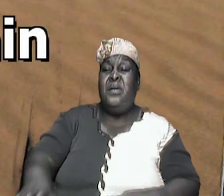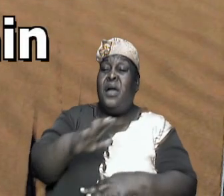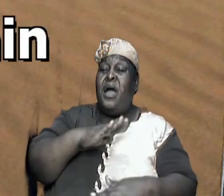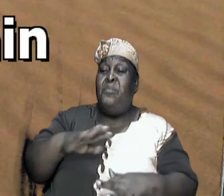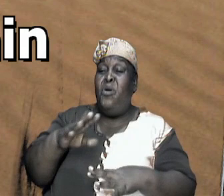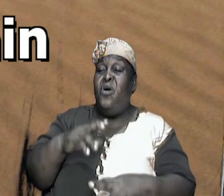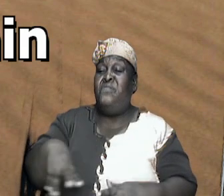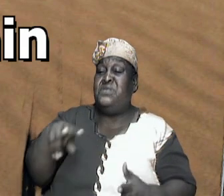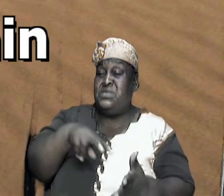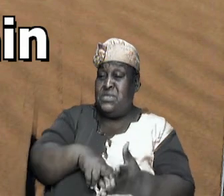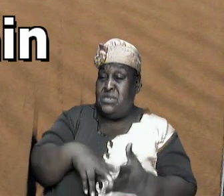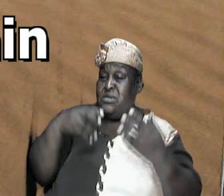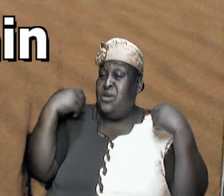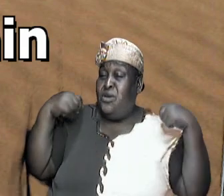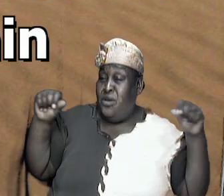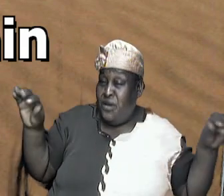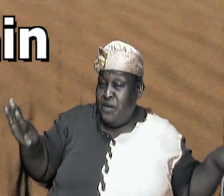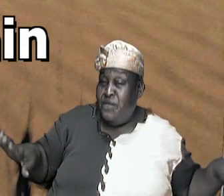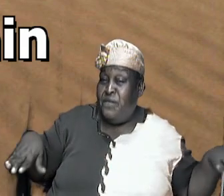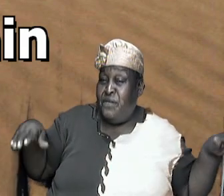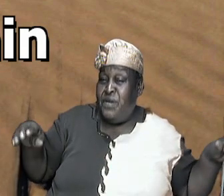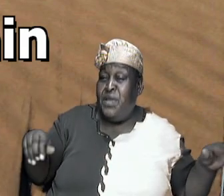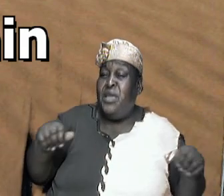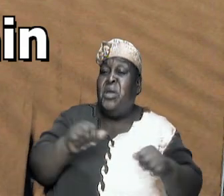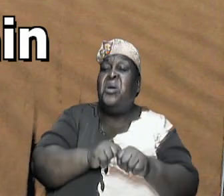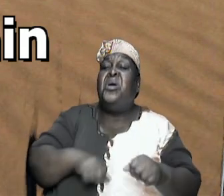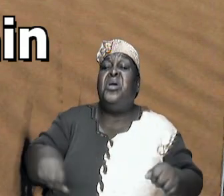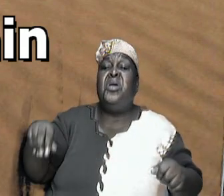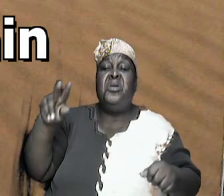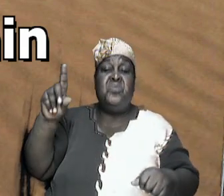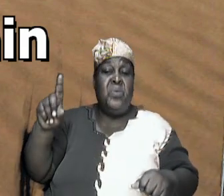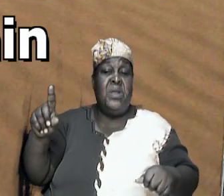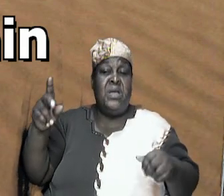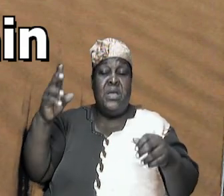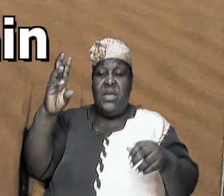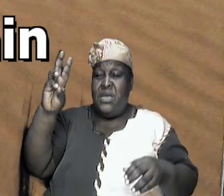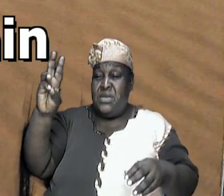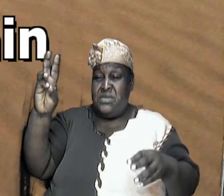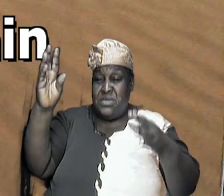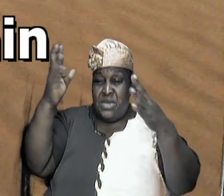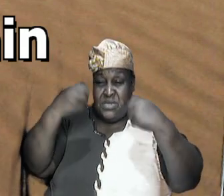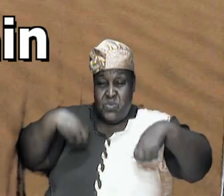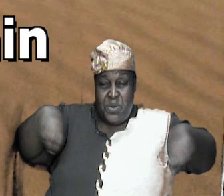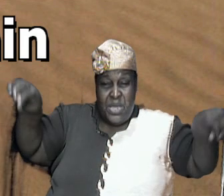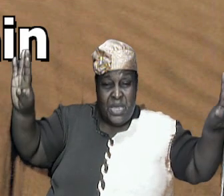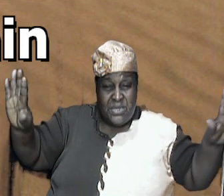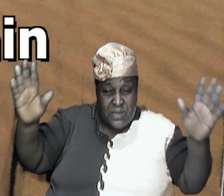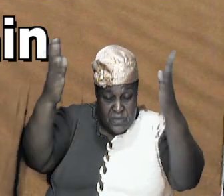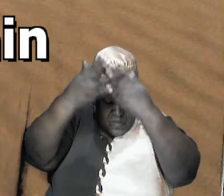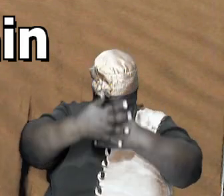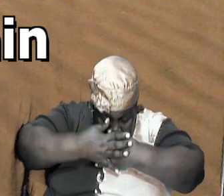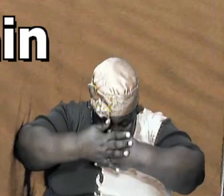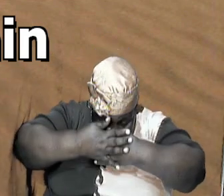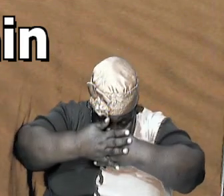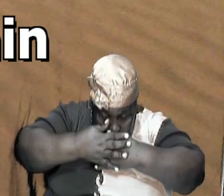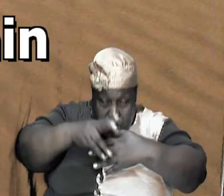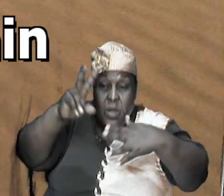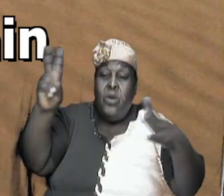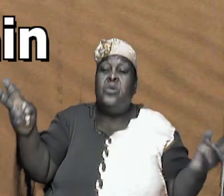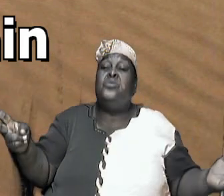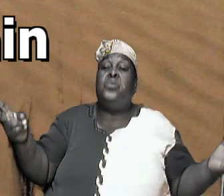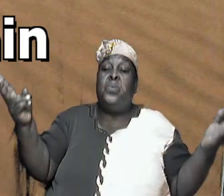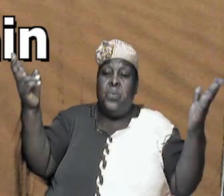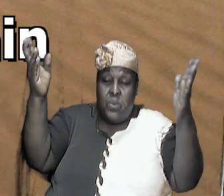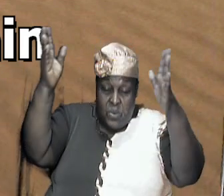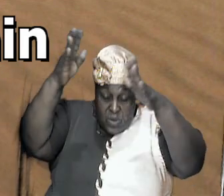above it stood the seraphims. Each one had six wings. With twain he covered his face. With twain he covered